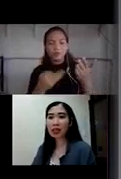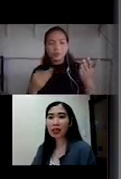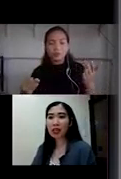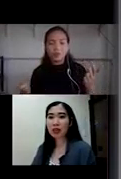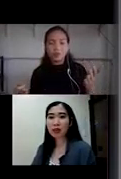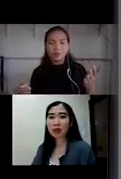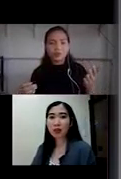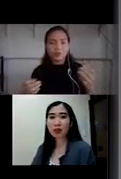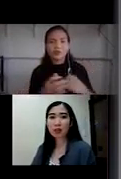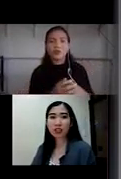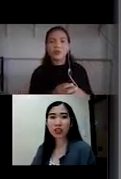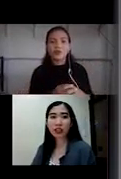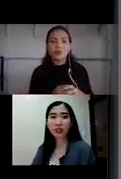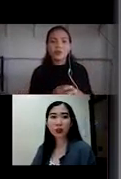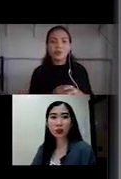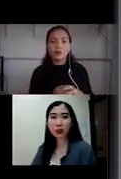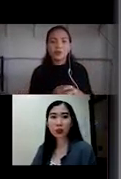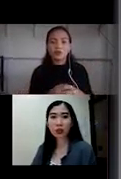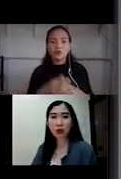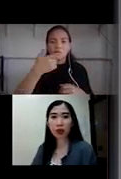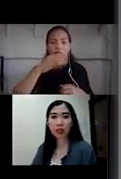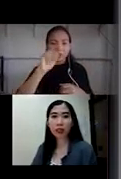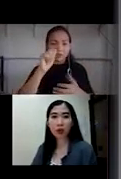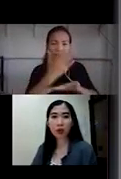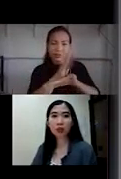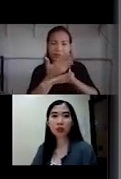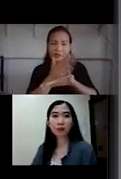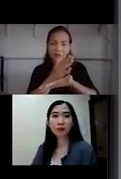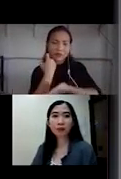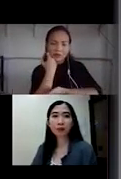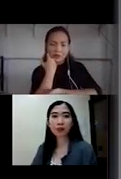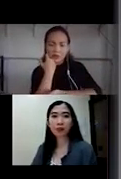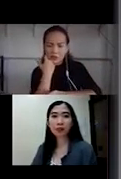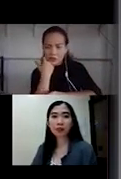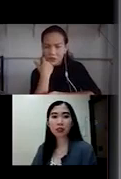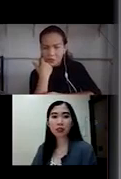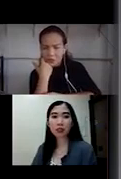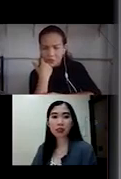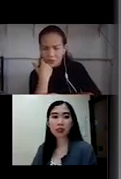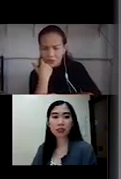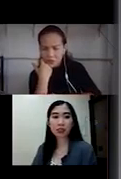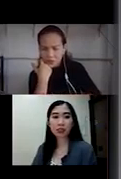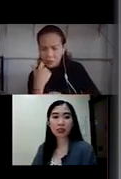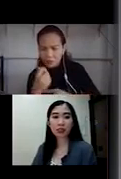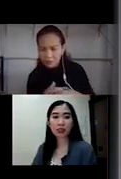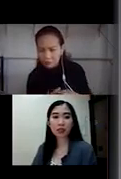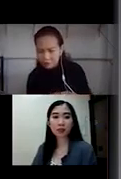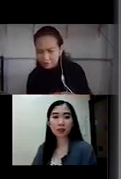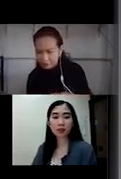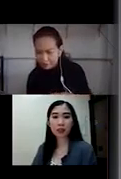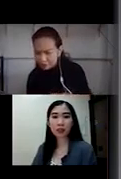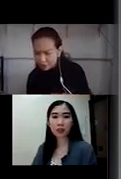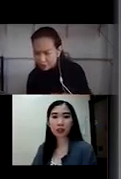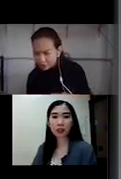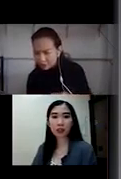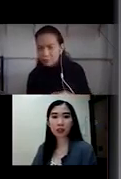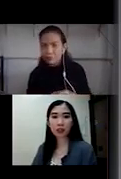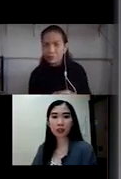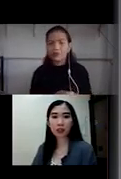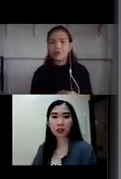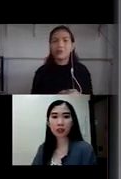I shared to you a while ago. Let me just check